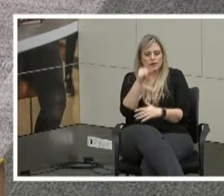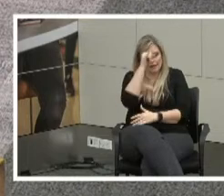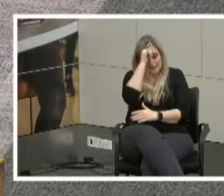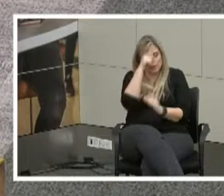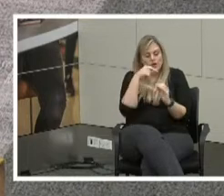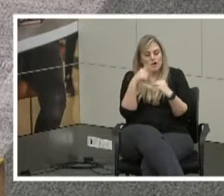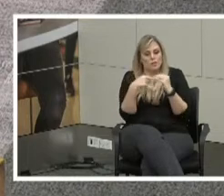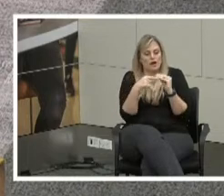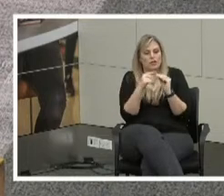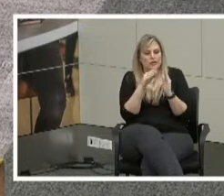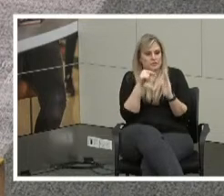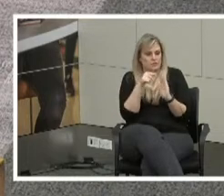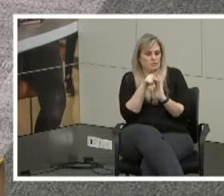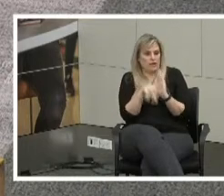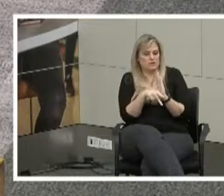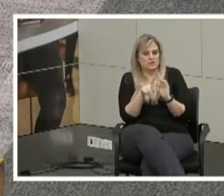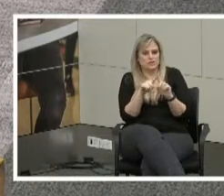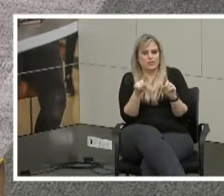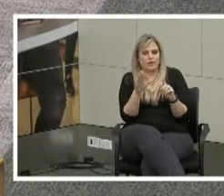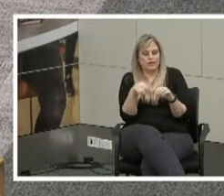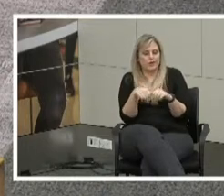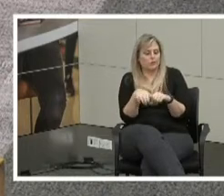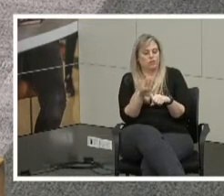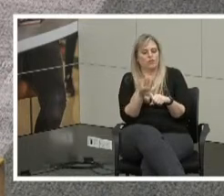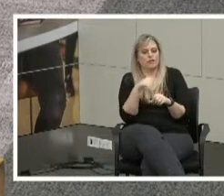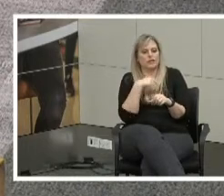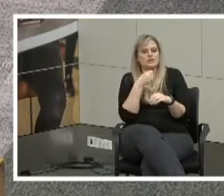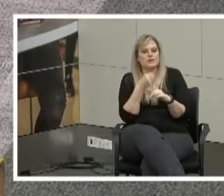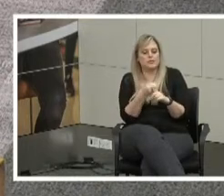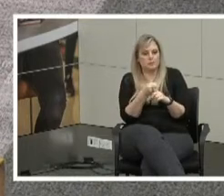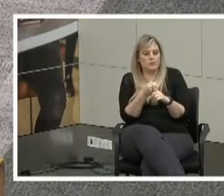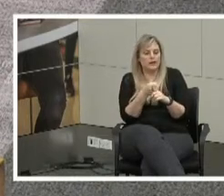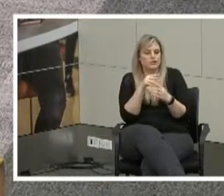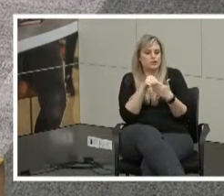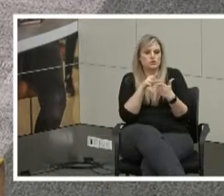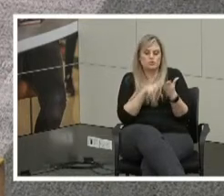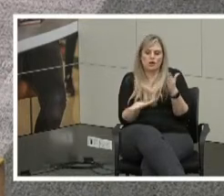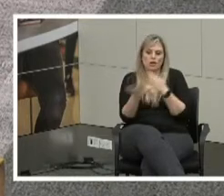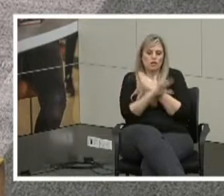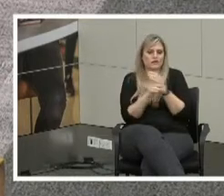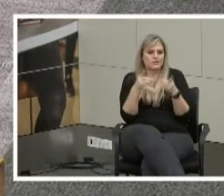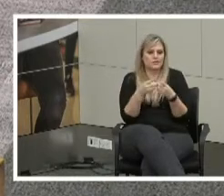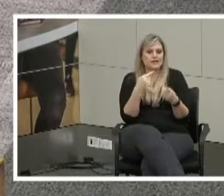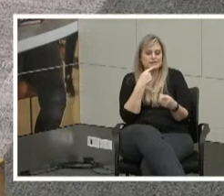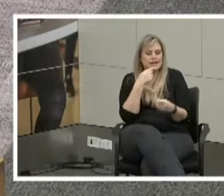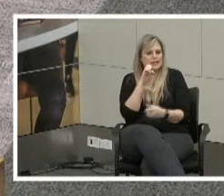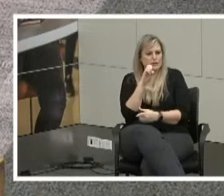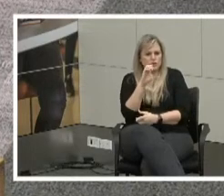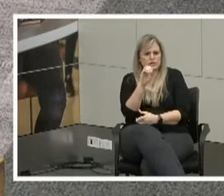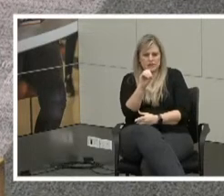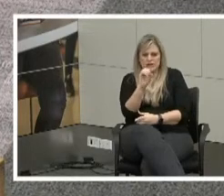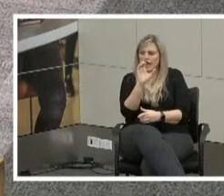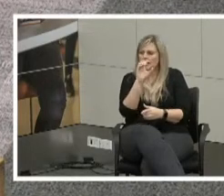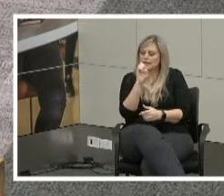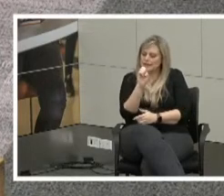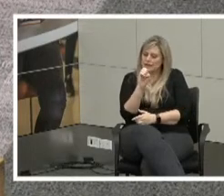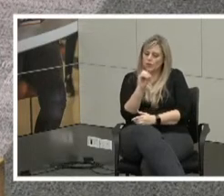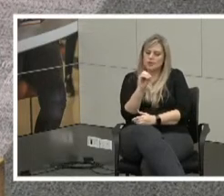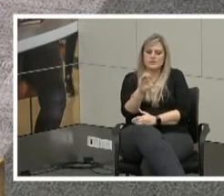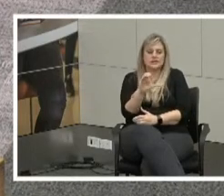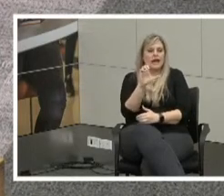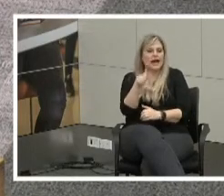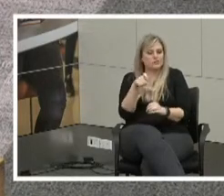ineptitude is affecting sped students across this District they falsely insist that eoc's must be passed we need